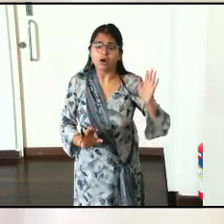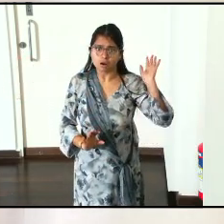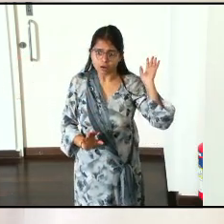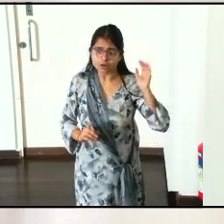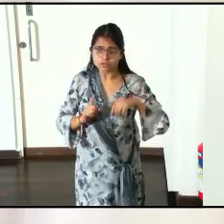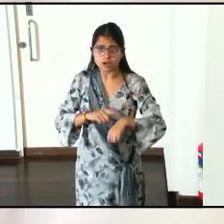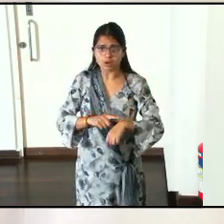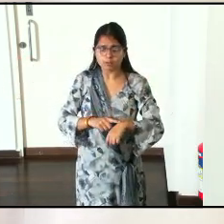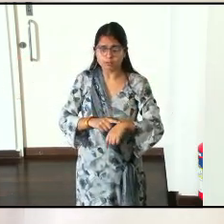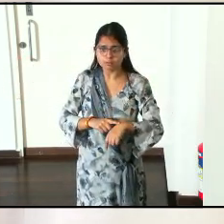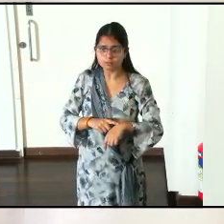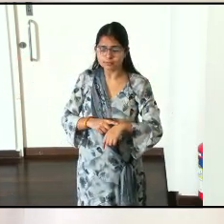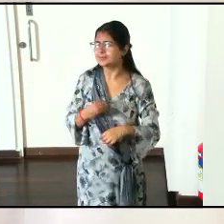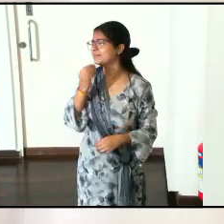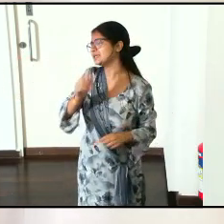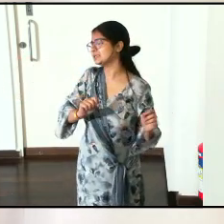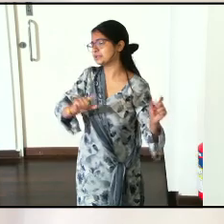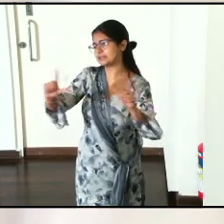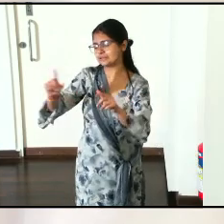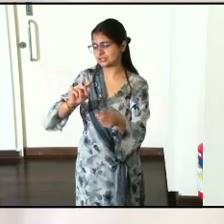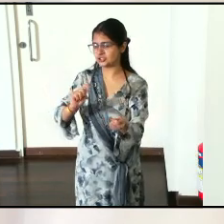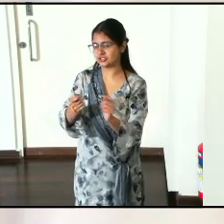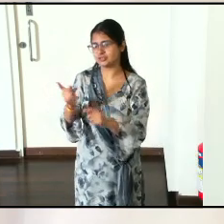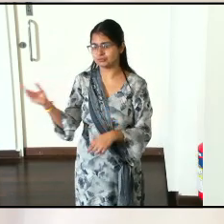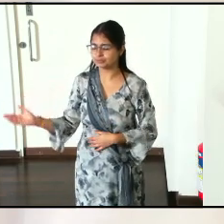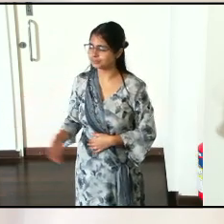next slide, please?